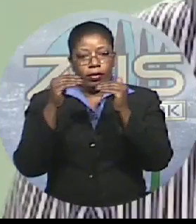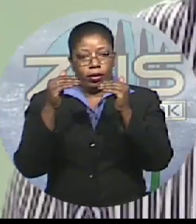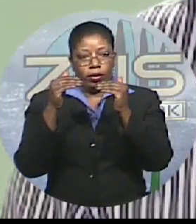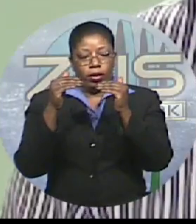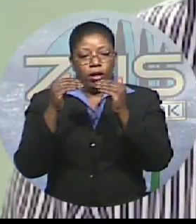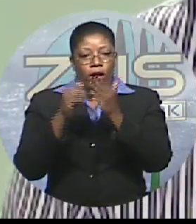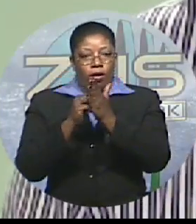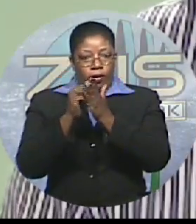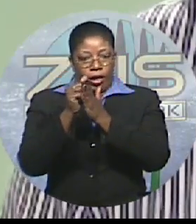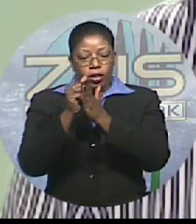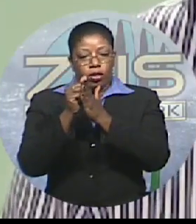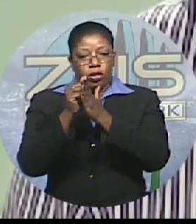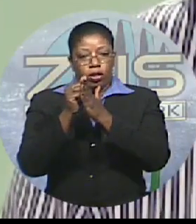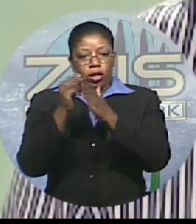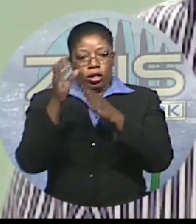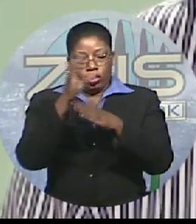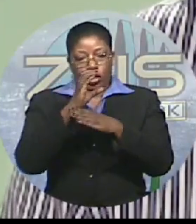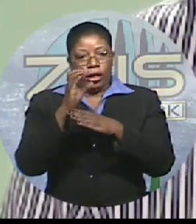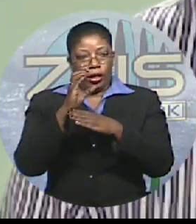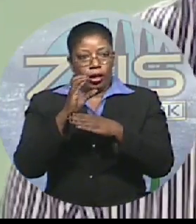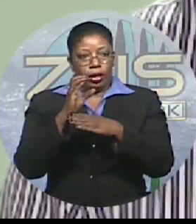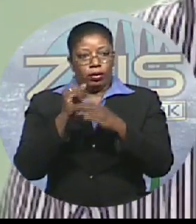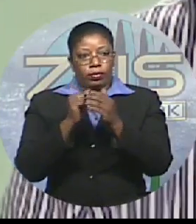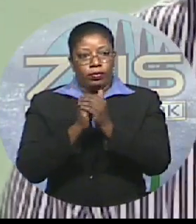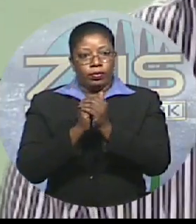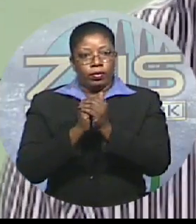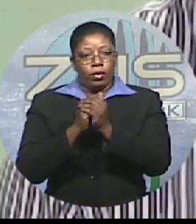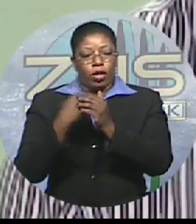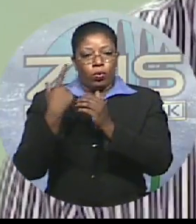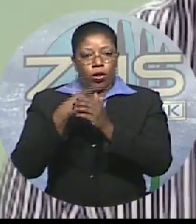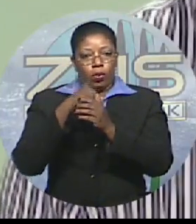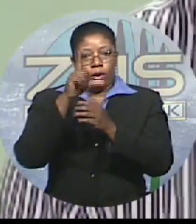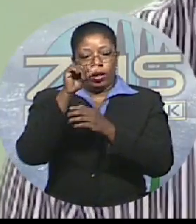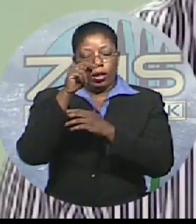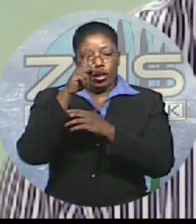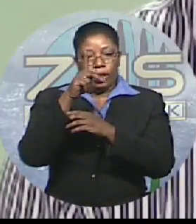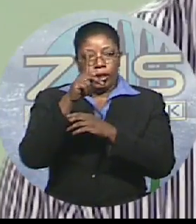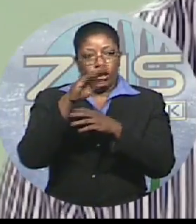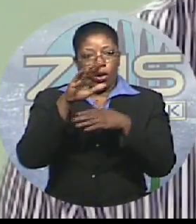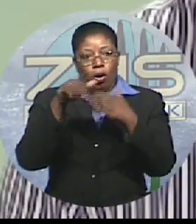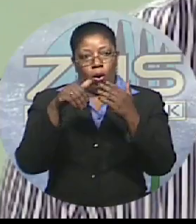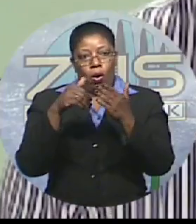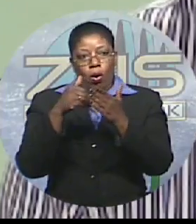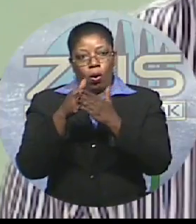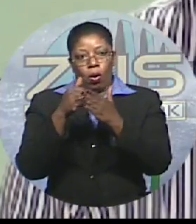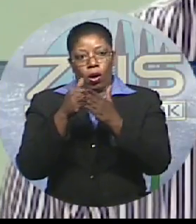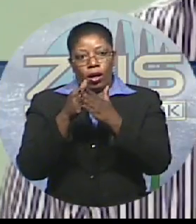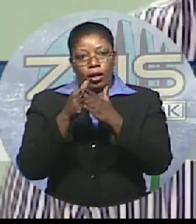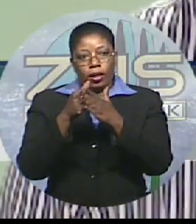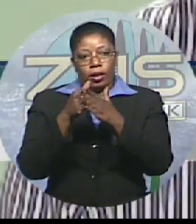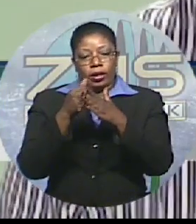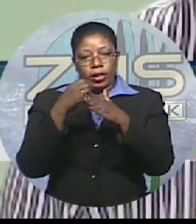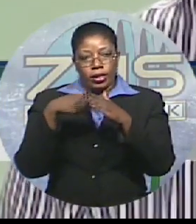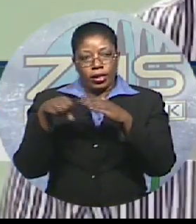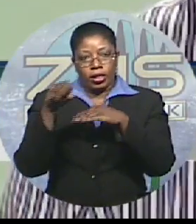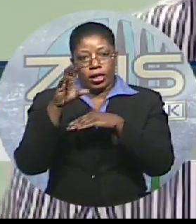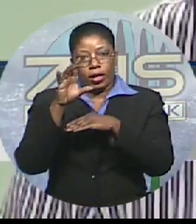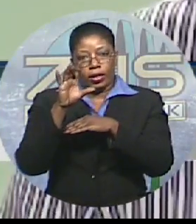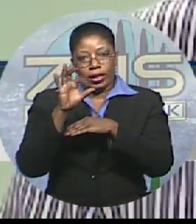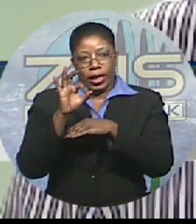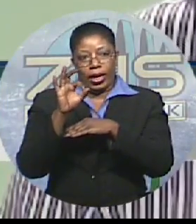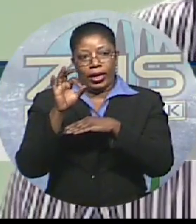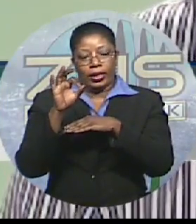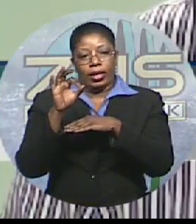states. We will be able to link all of the OECS states, all 9